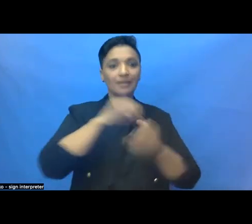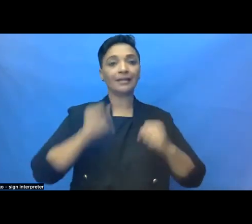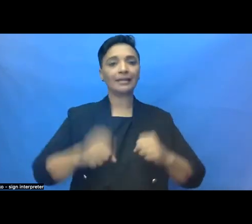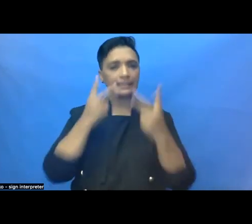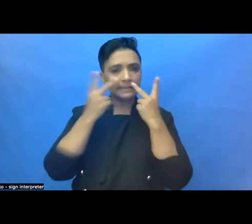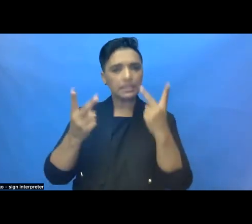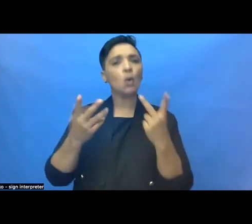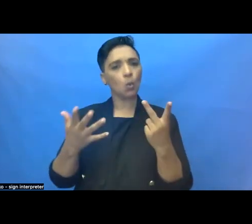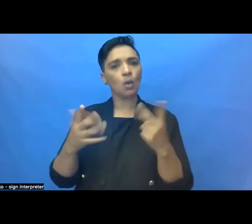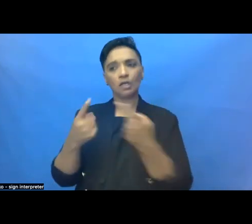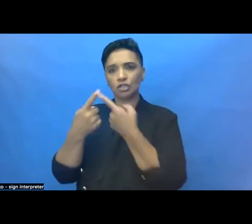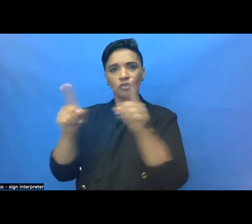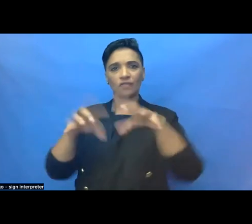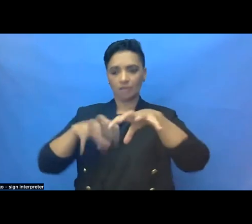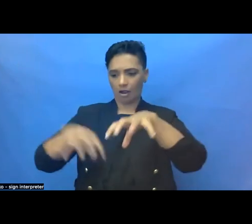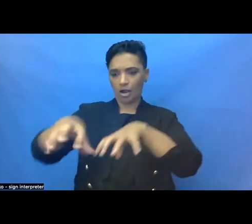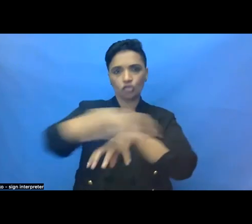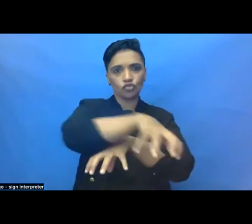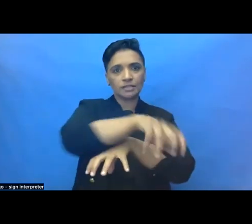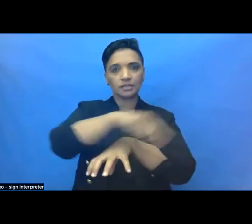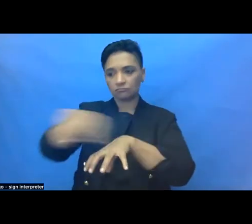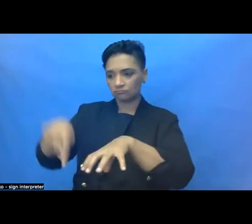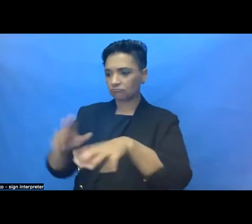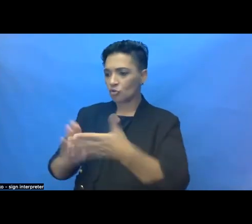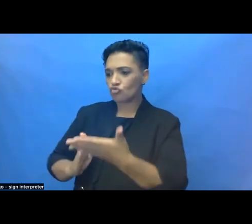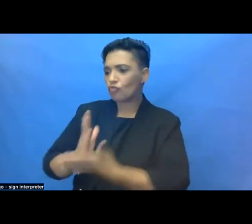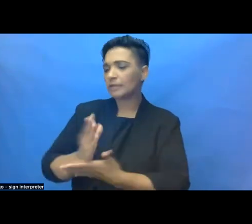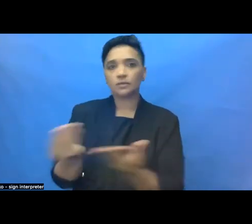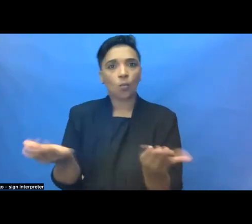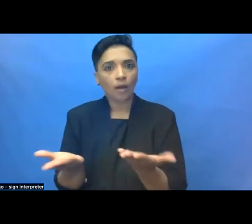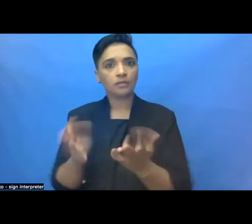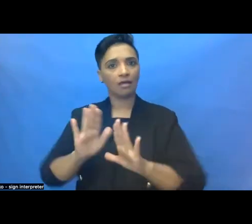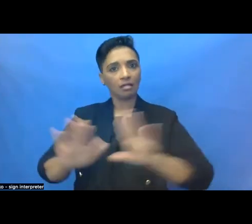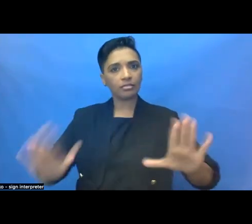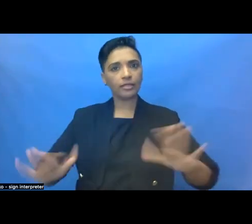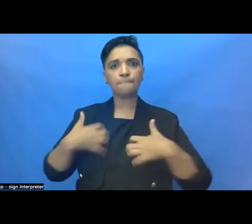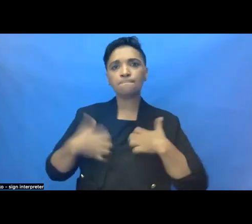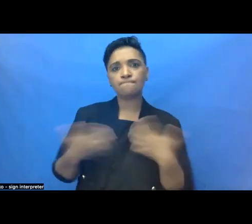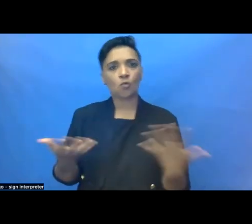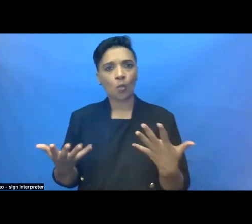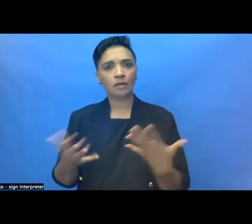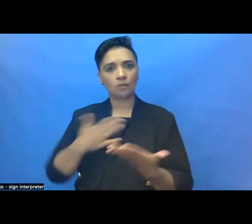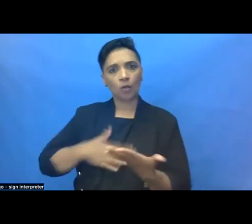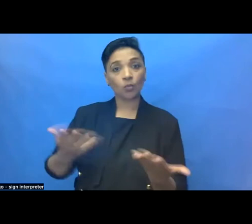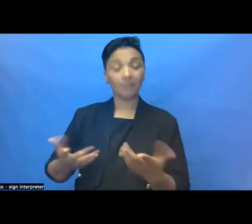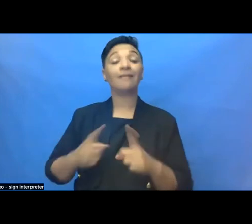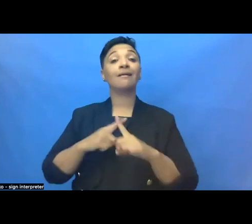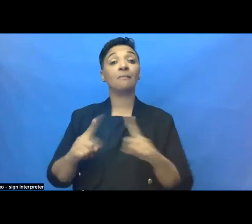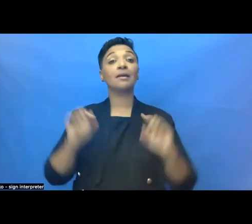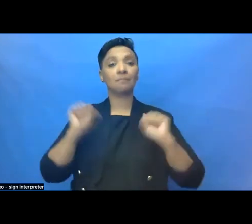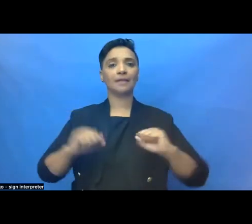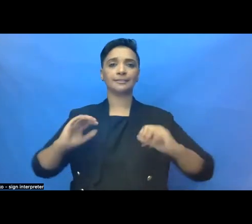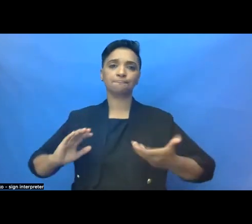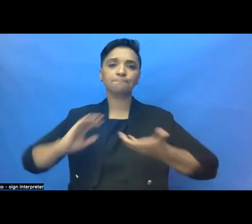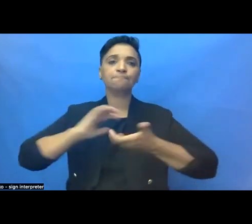children in different countries, about their rights, about their interests. Of course, in collaboration with